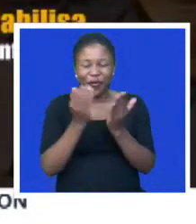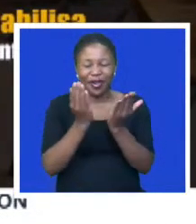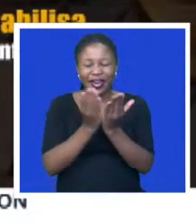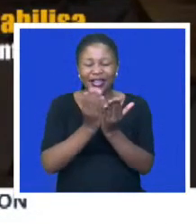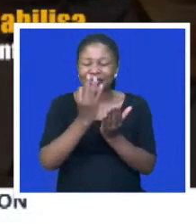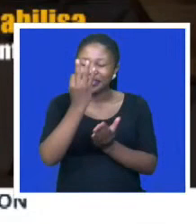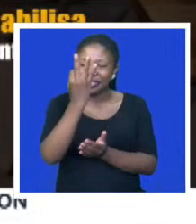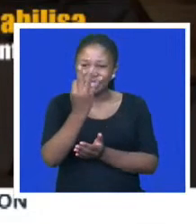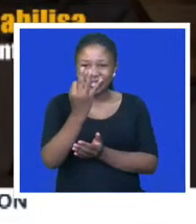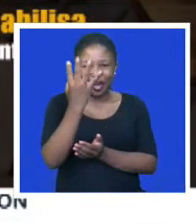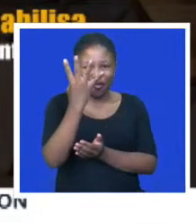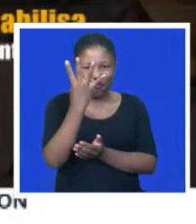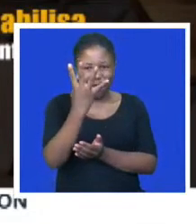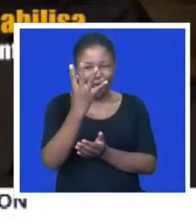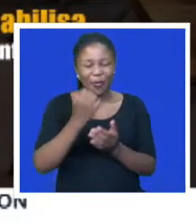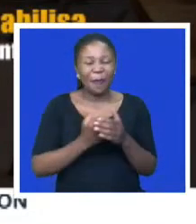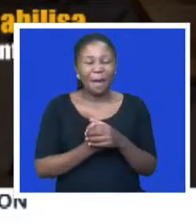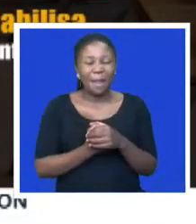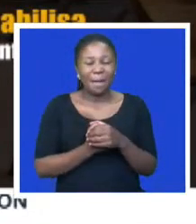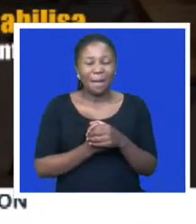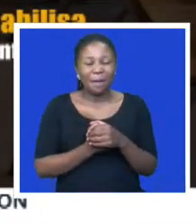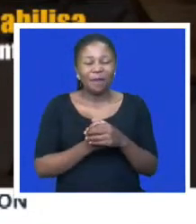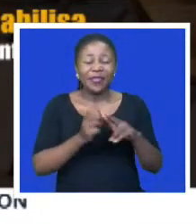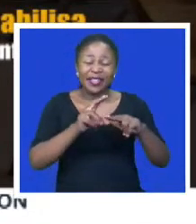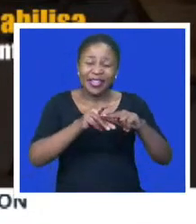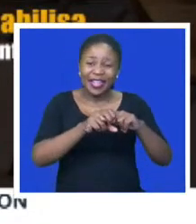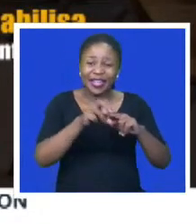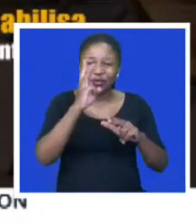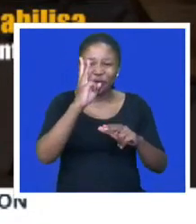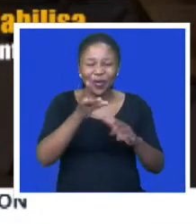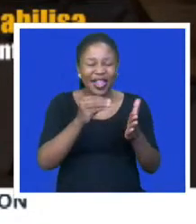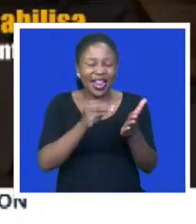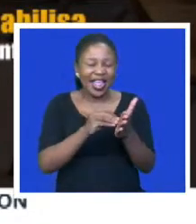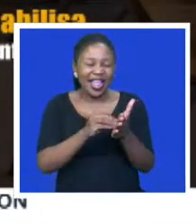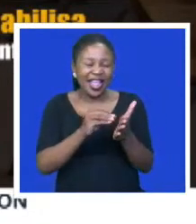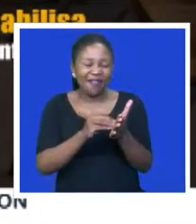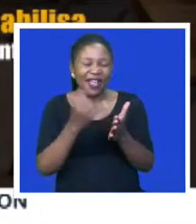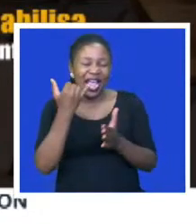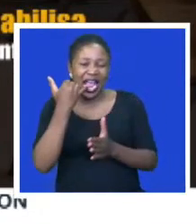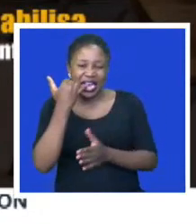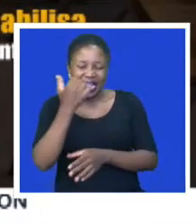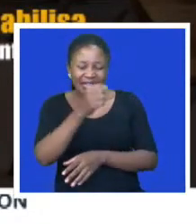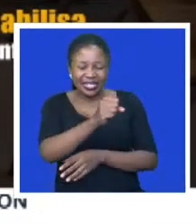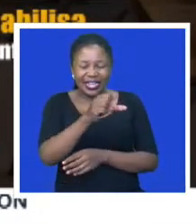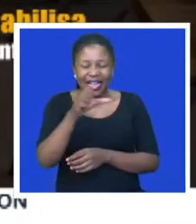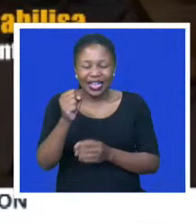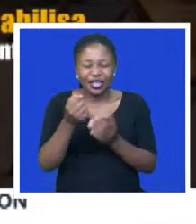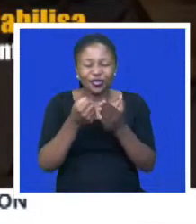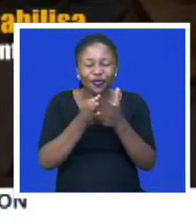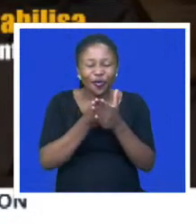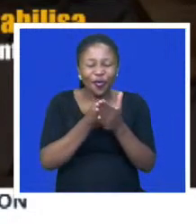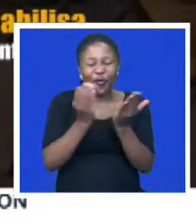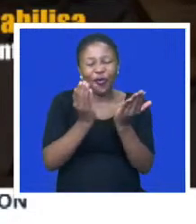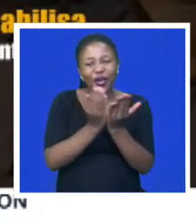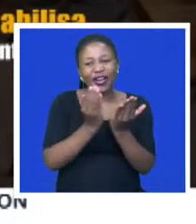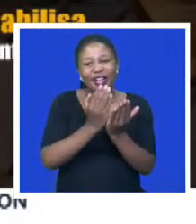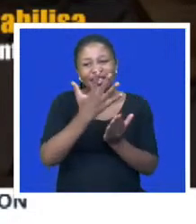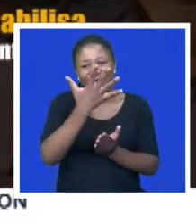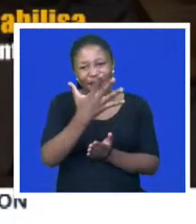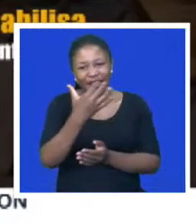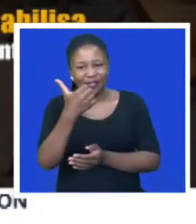4s. From 3 p.m. until 3:30 p.m. we have science for the grade 5s and